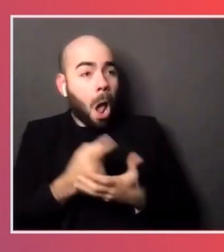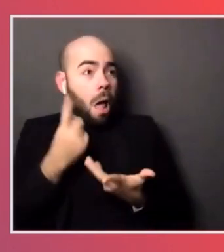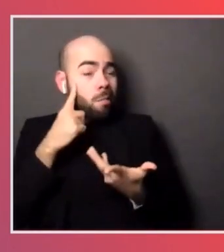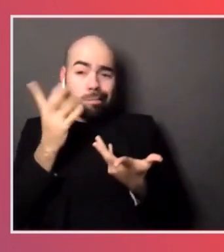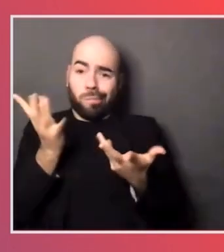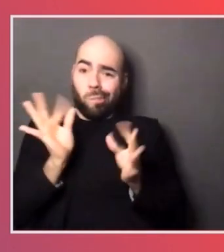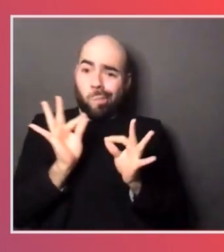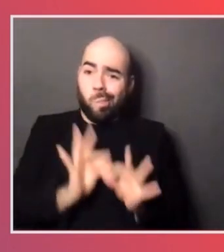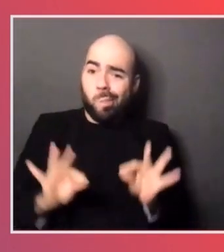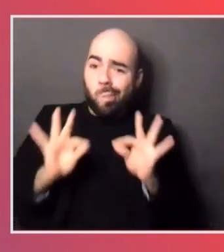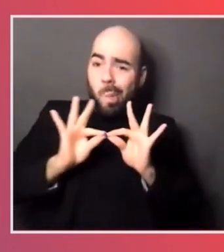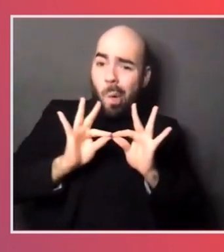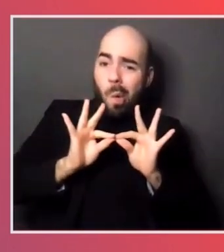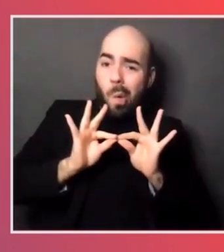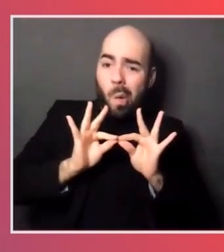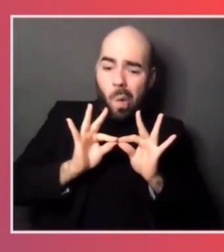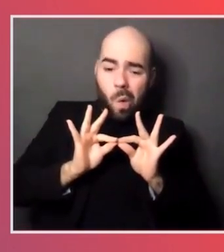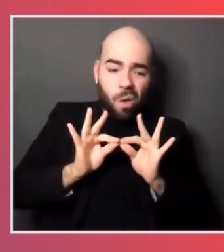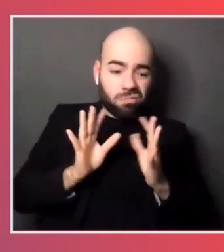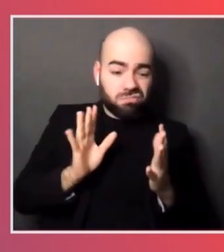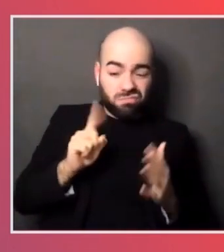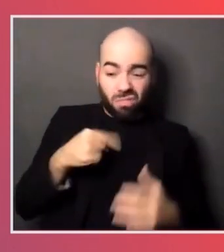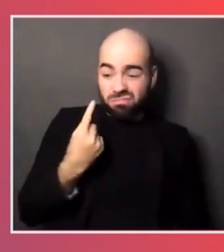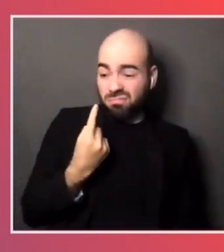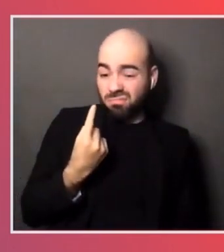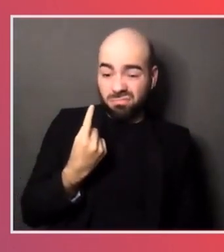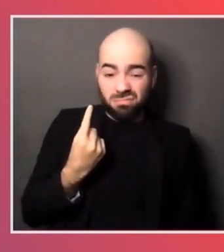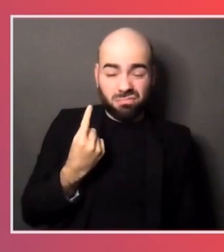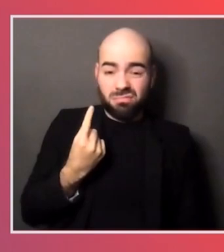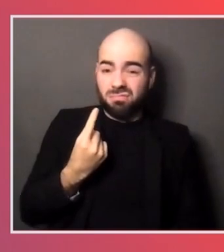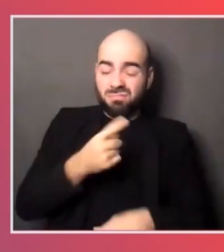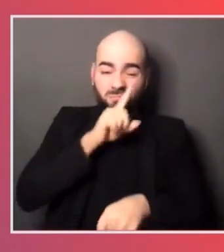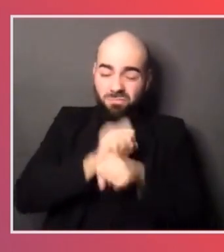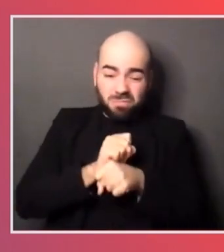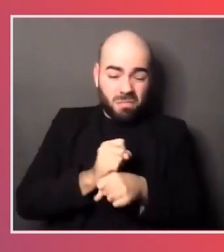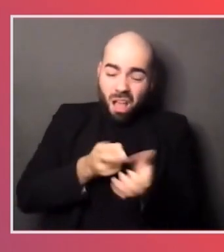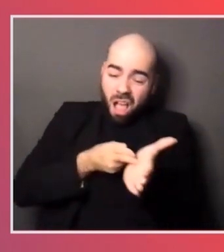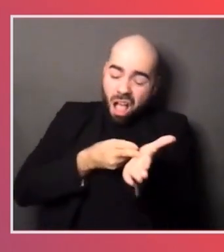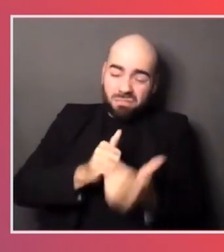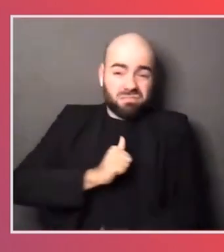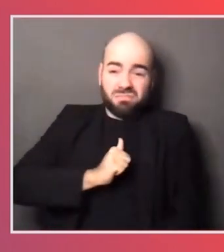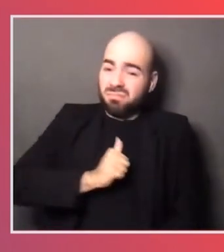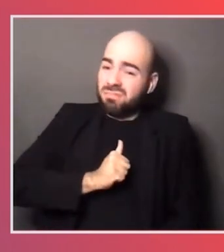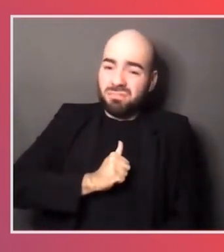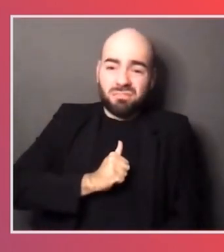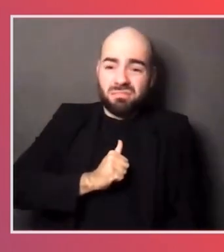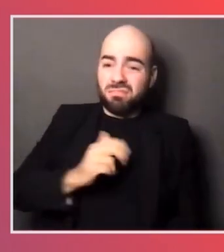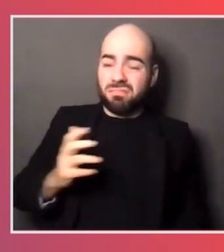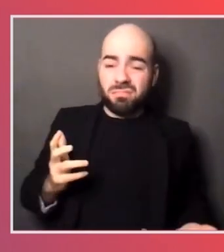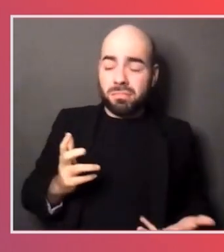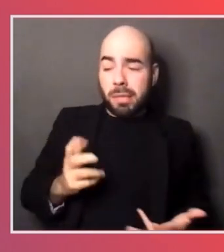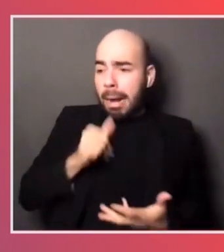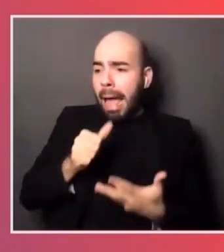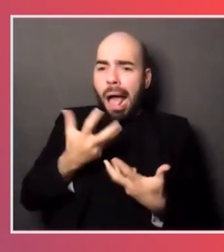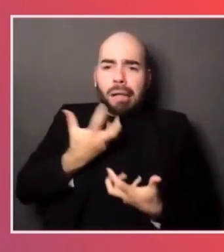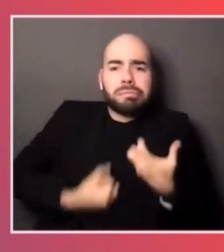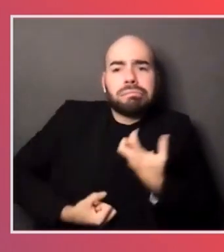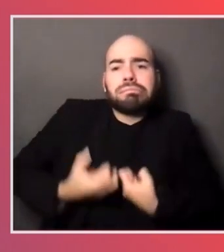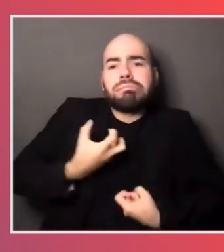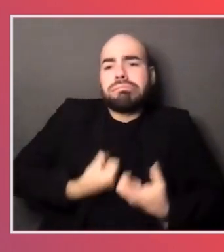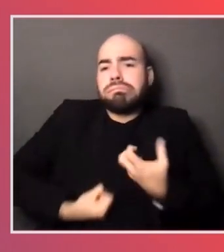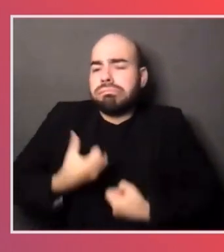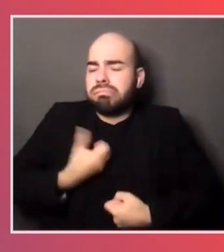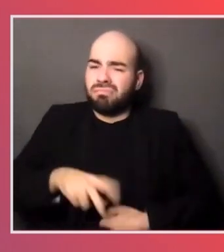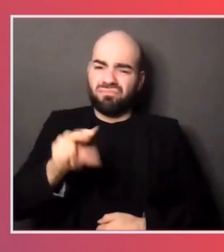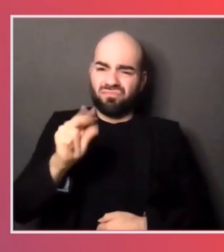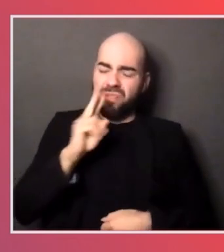being real with yourself and being clear with yourself and letting yourself feel the